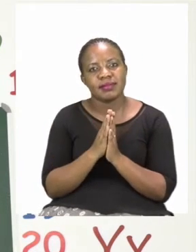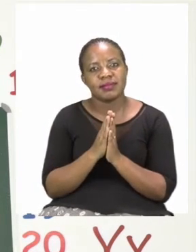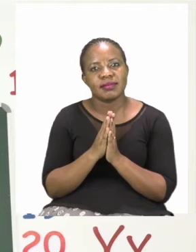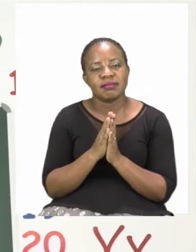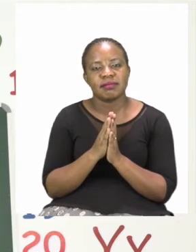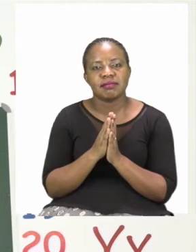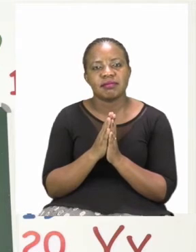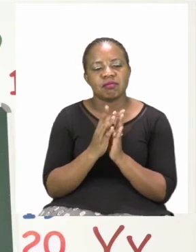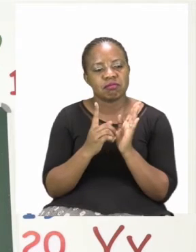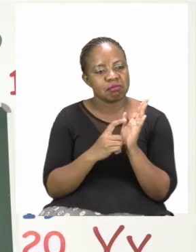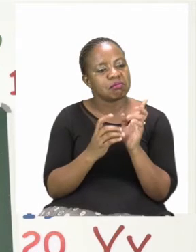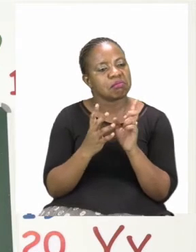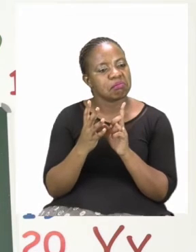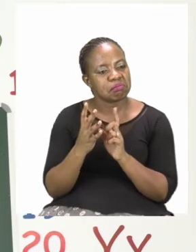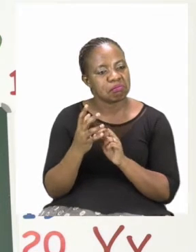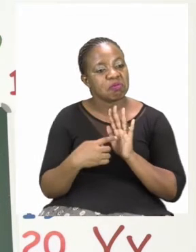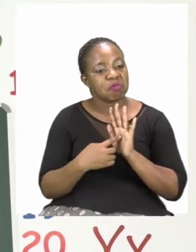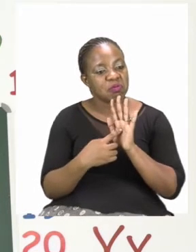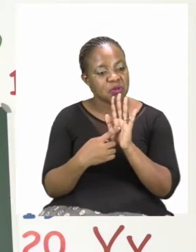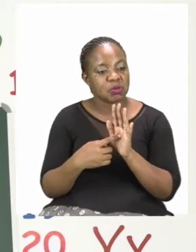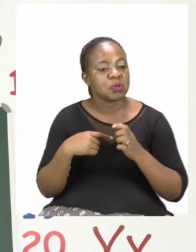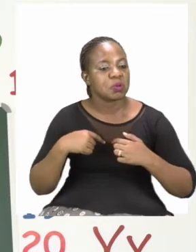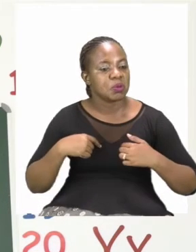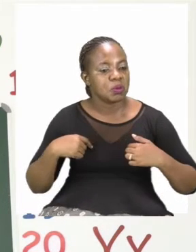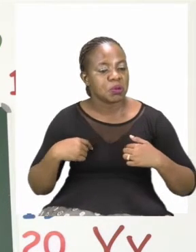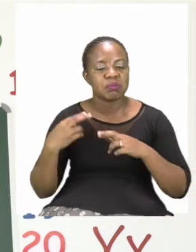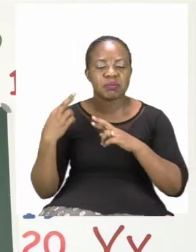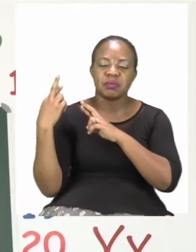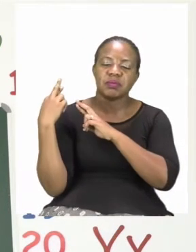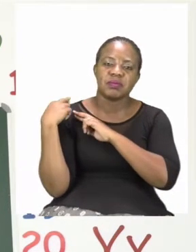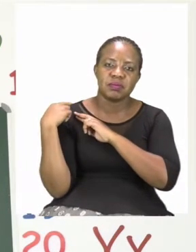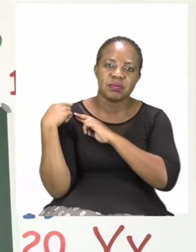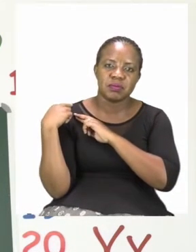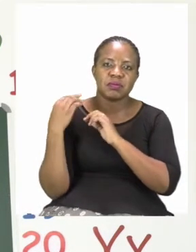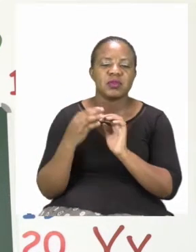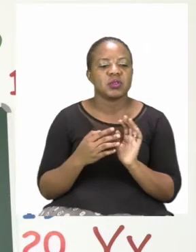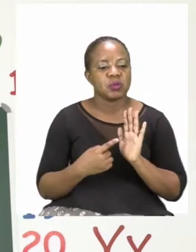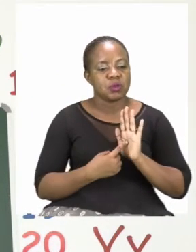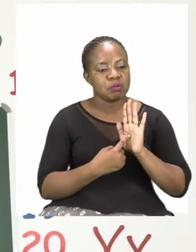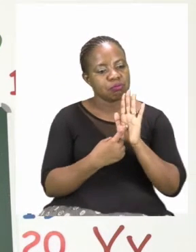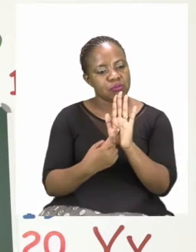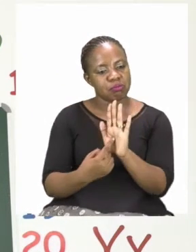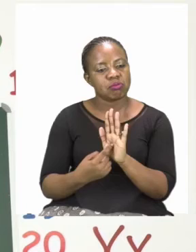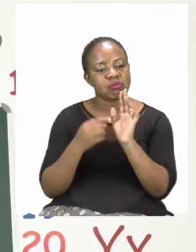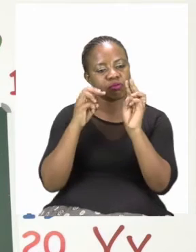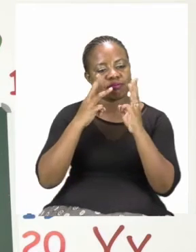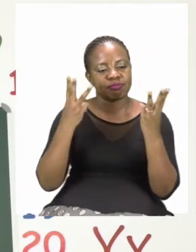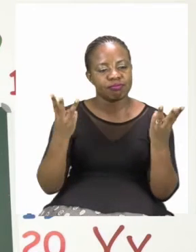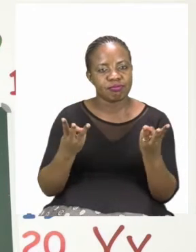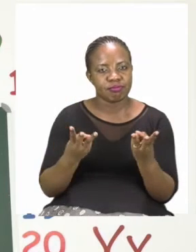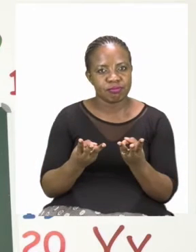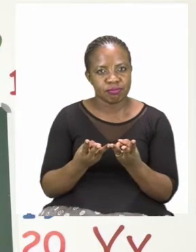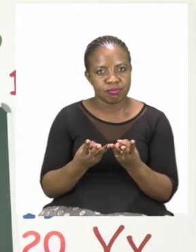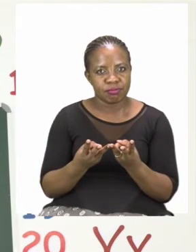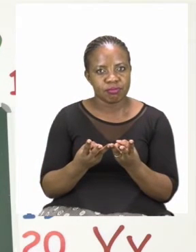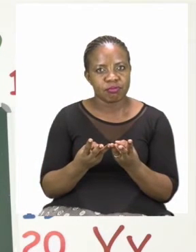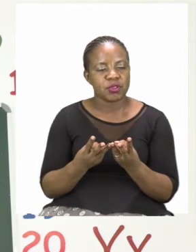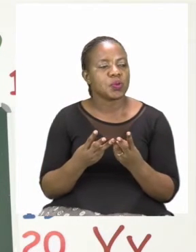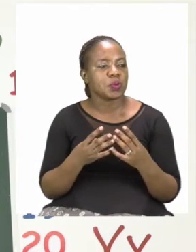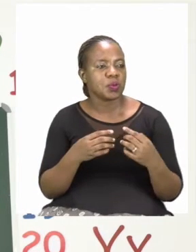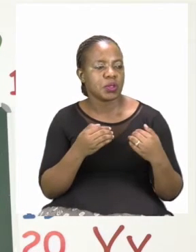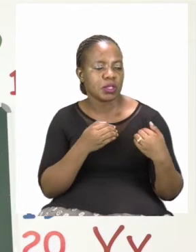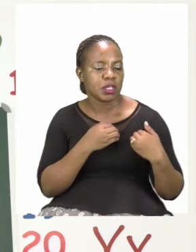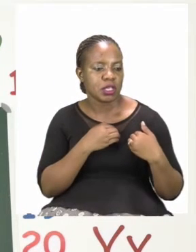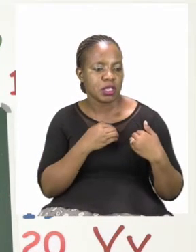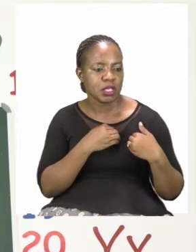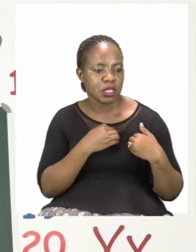being responsible and we are also showing the world that we care about staying safe. Make